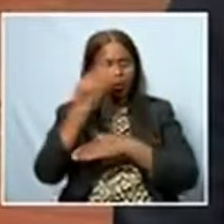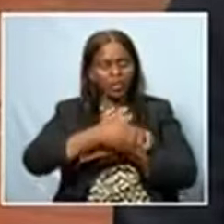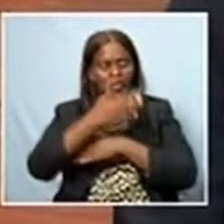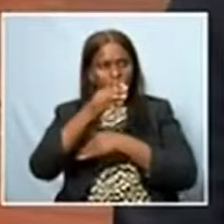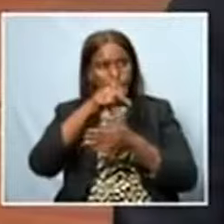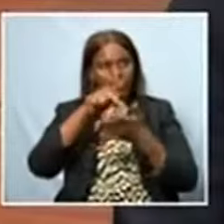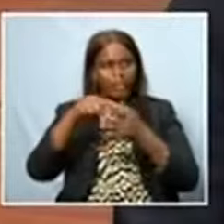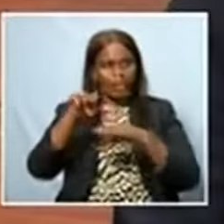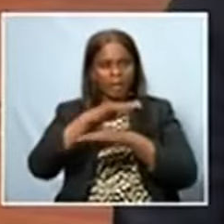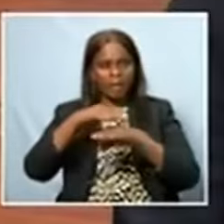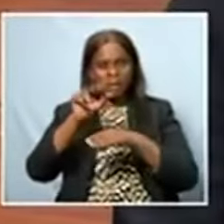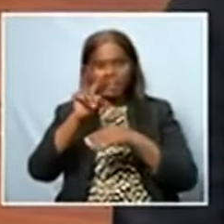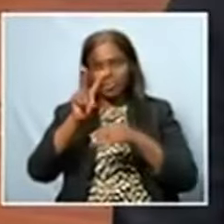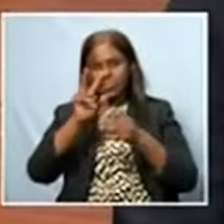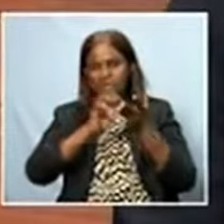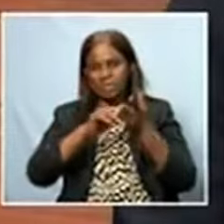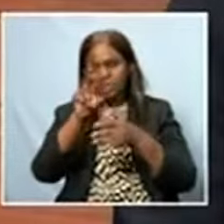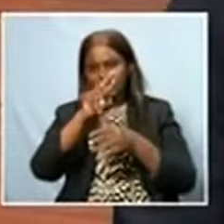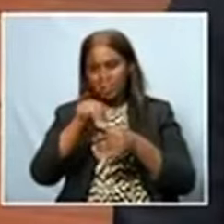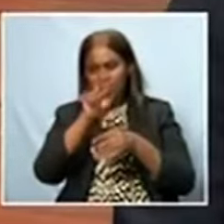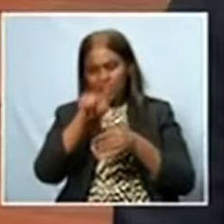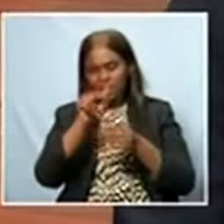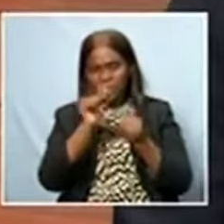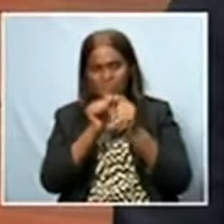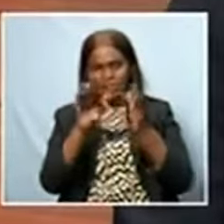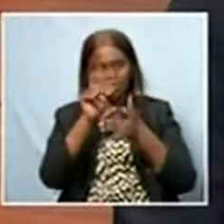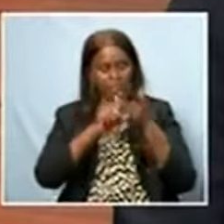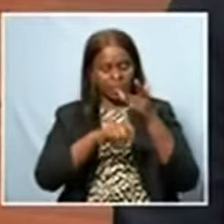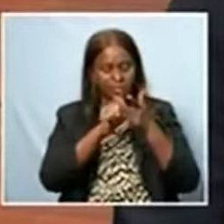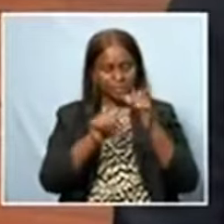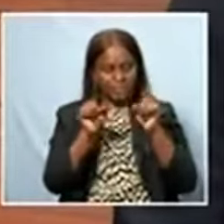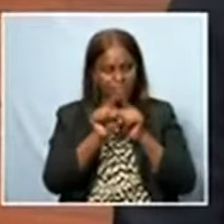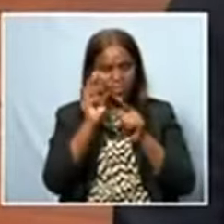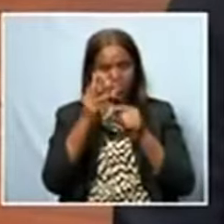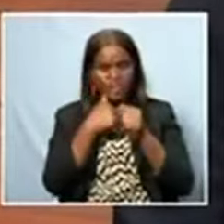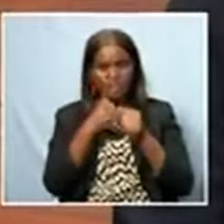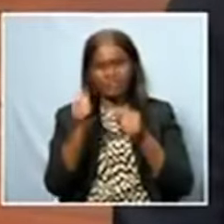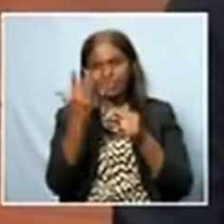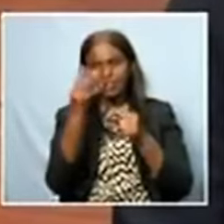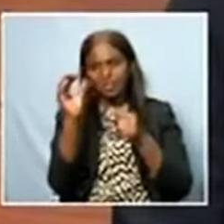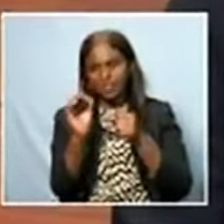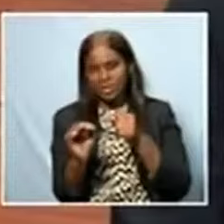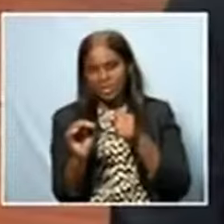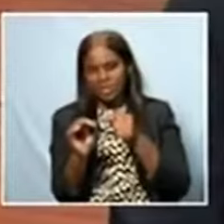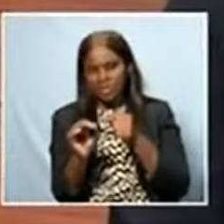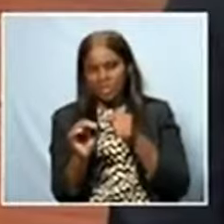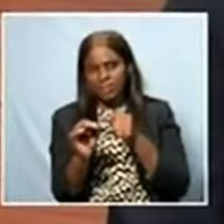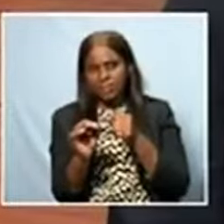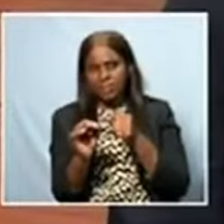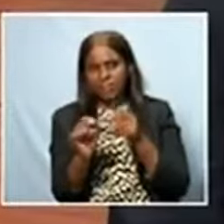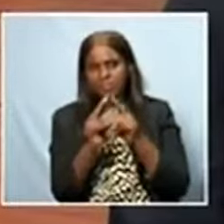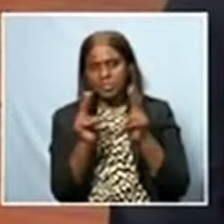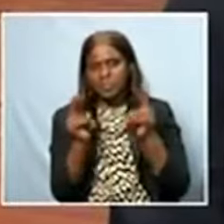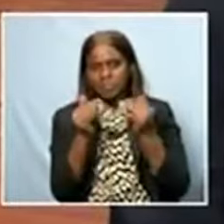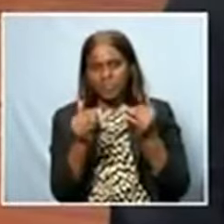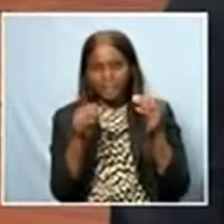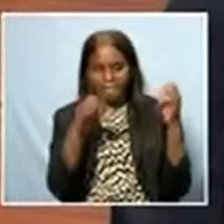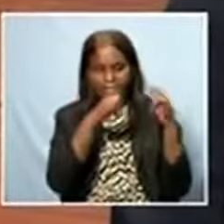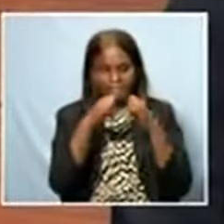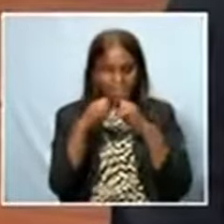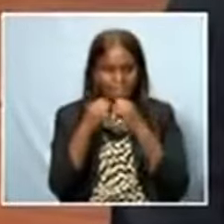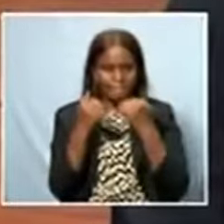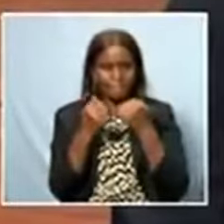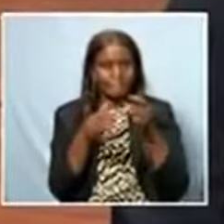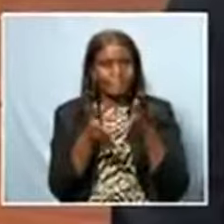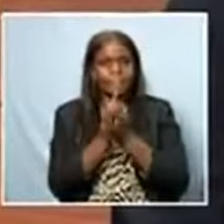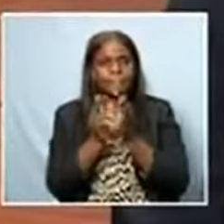above $2,000 without a tax return certificate will attract a 15% deduction. So the banks are urging us to